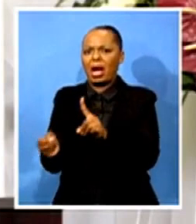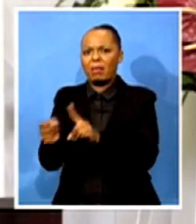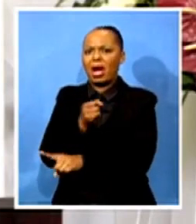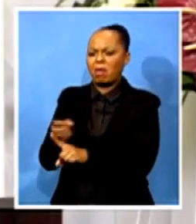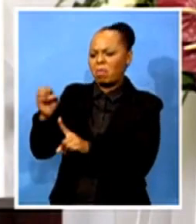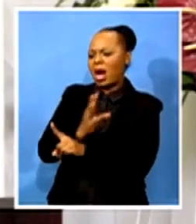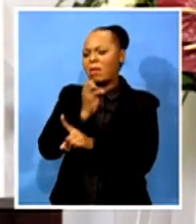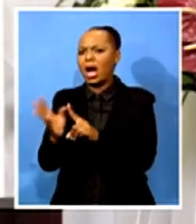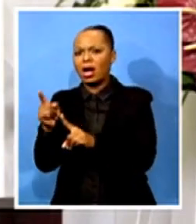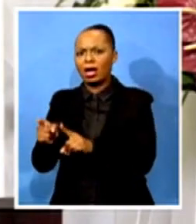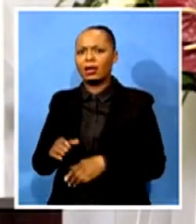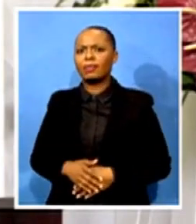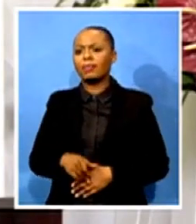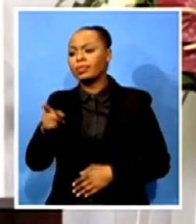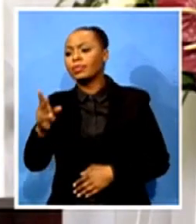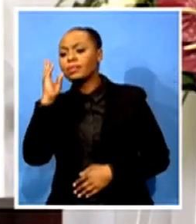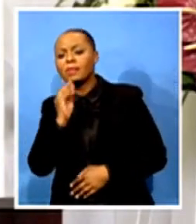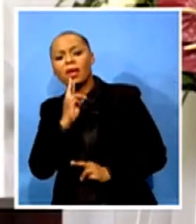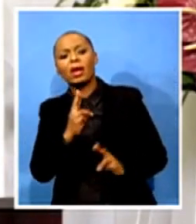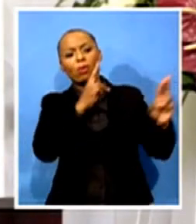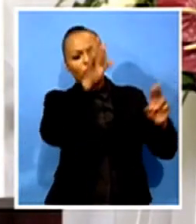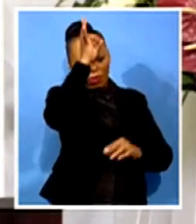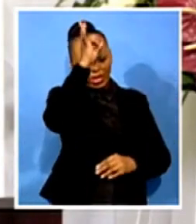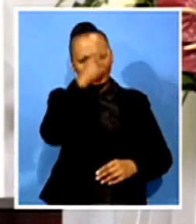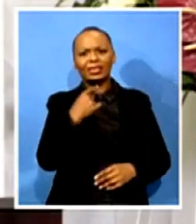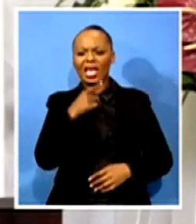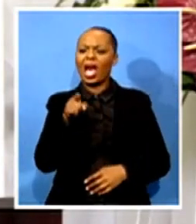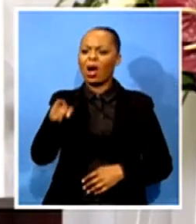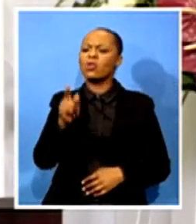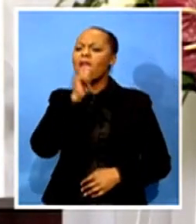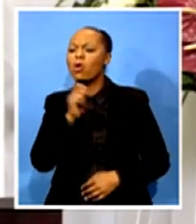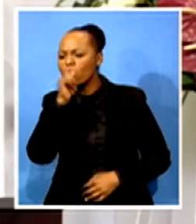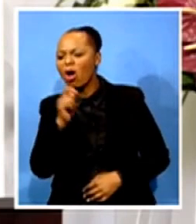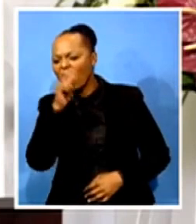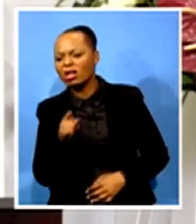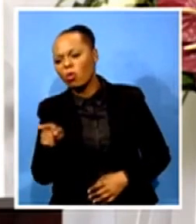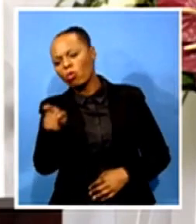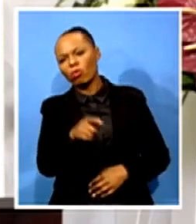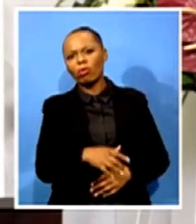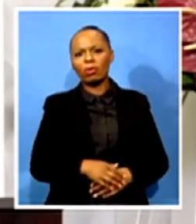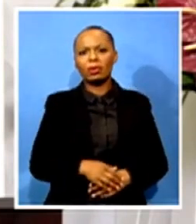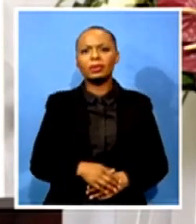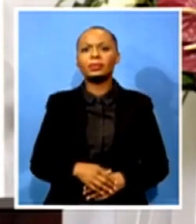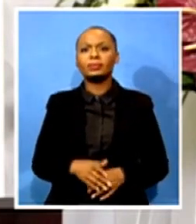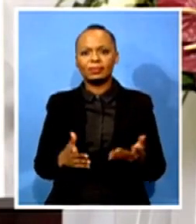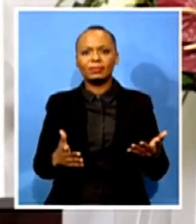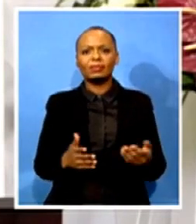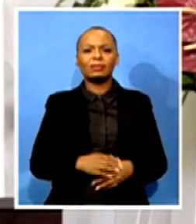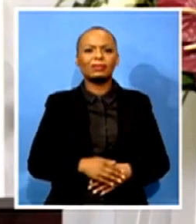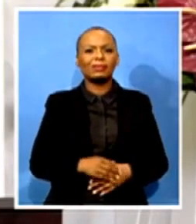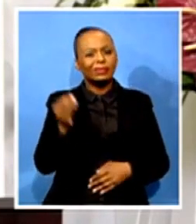are target. You know, it's a worldwide thing leyo nje ukuthi abantu abadala mawubusisekile